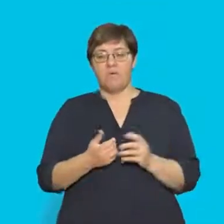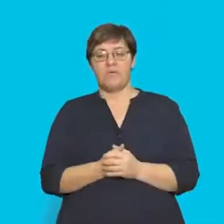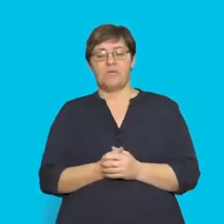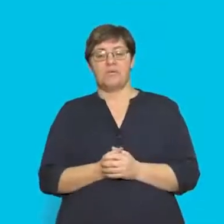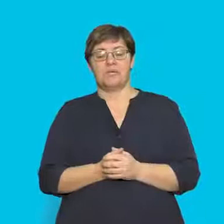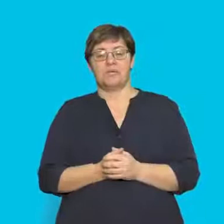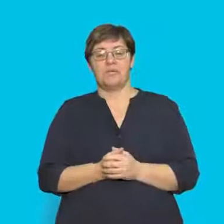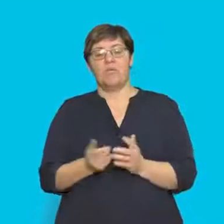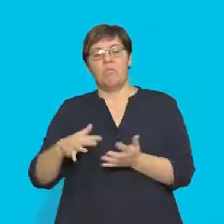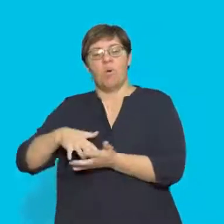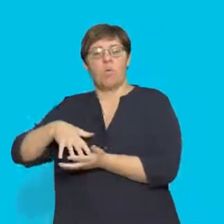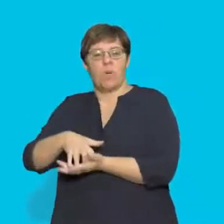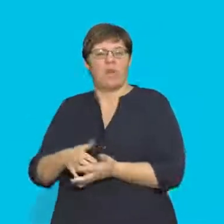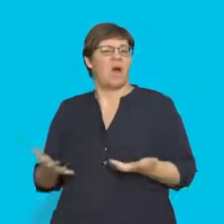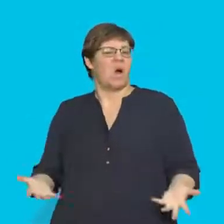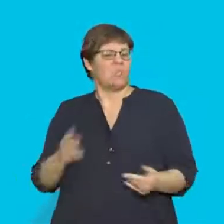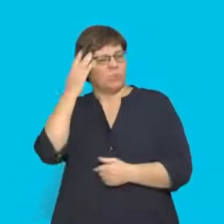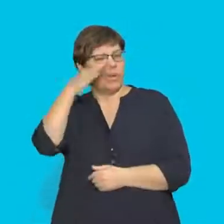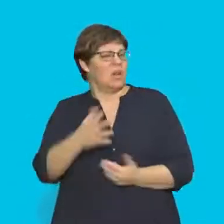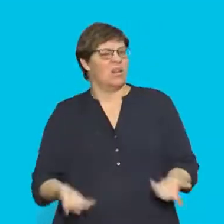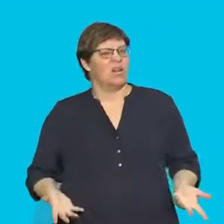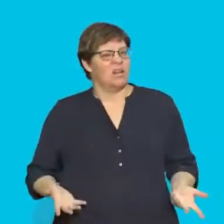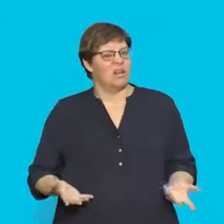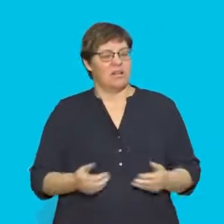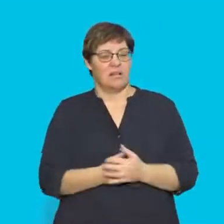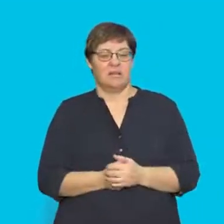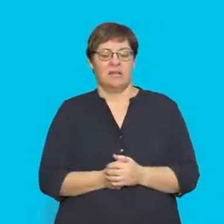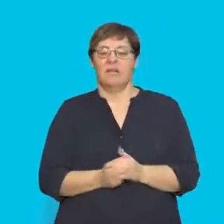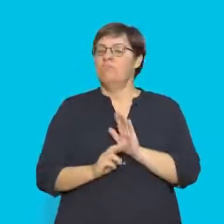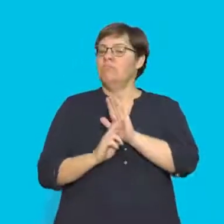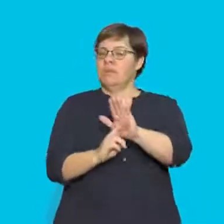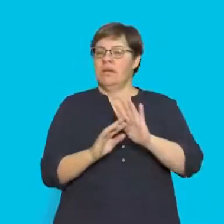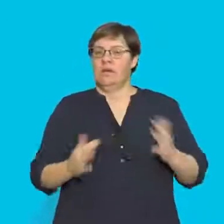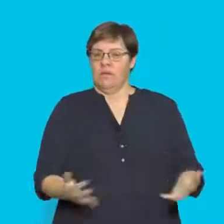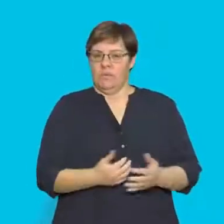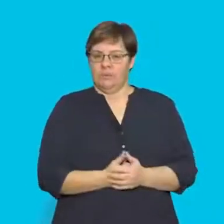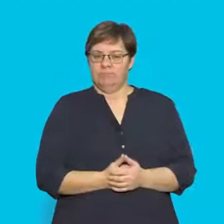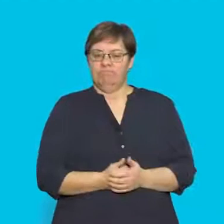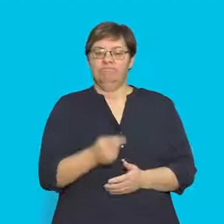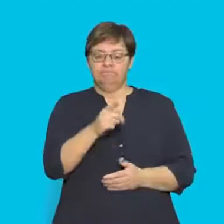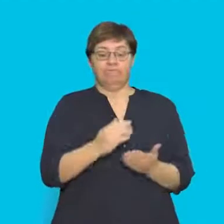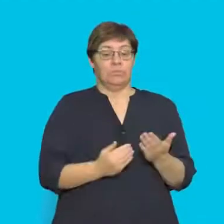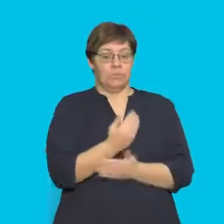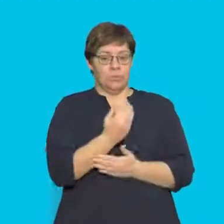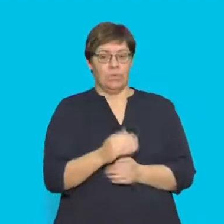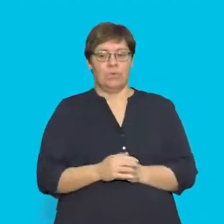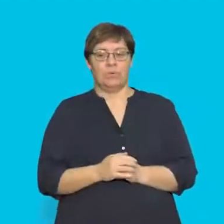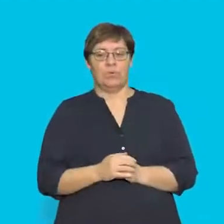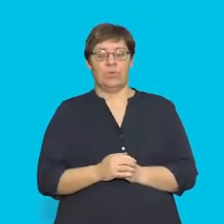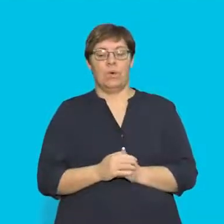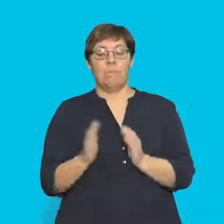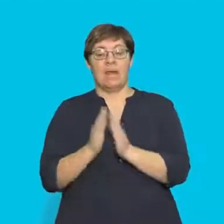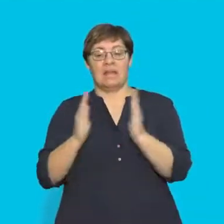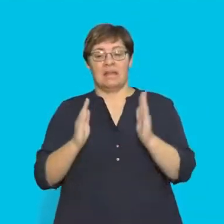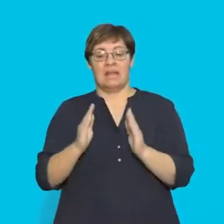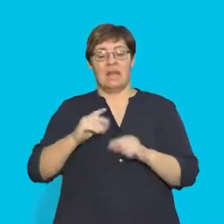region where the field is strong, and the region where it's weak? How can we represent that? And here's a new term, magnetic